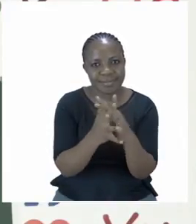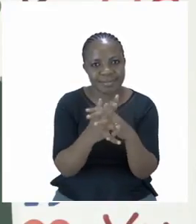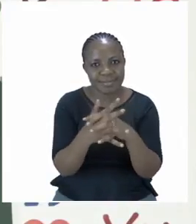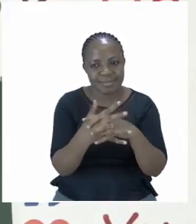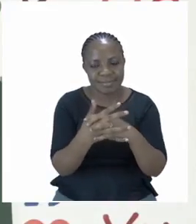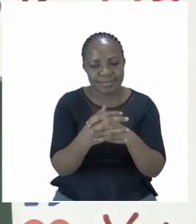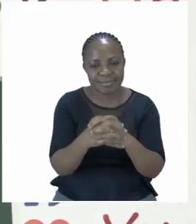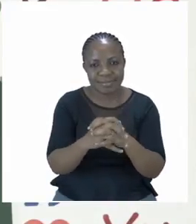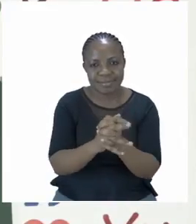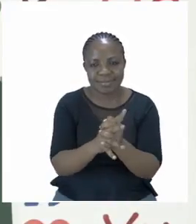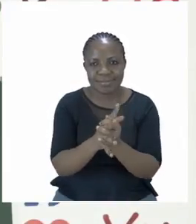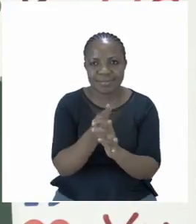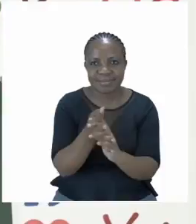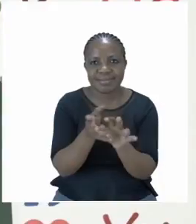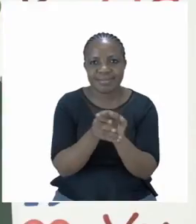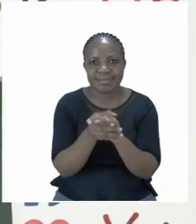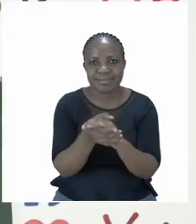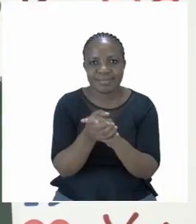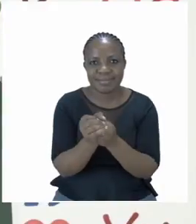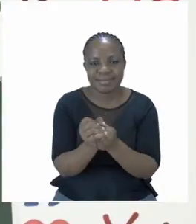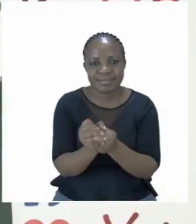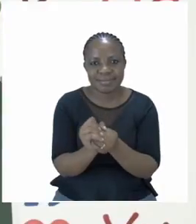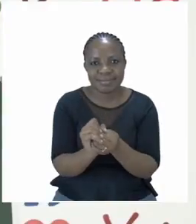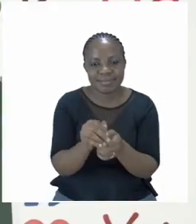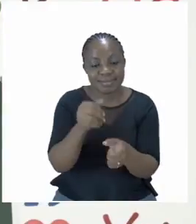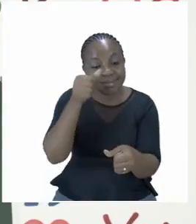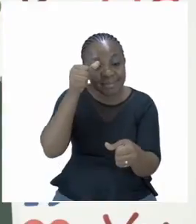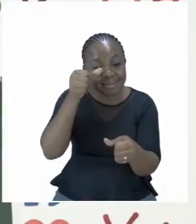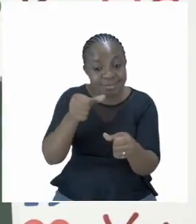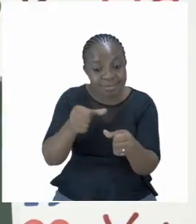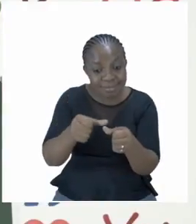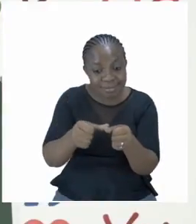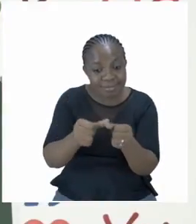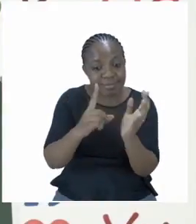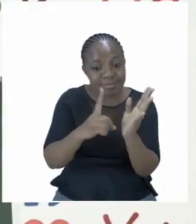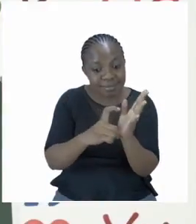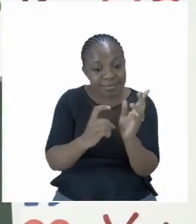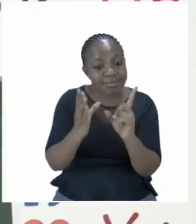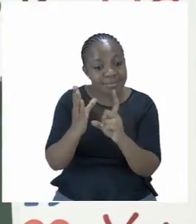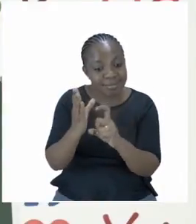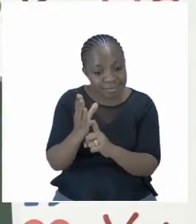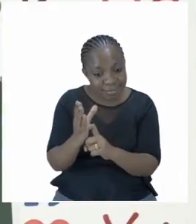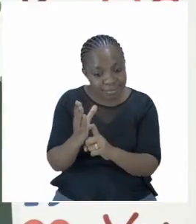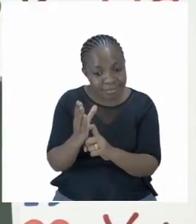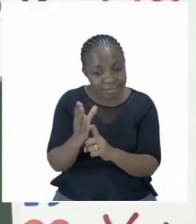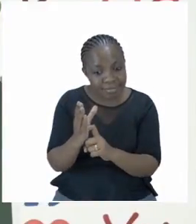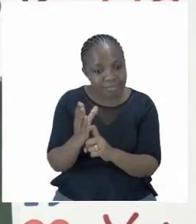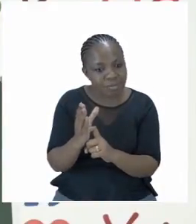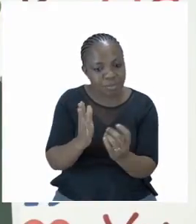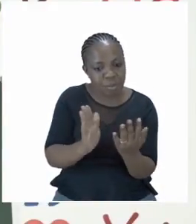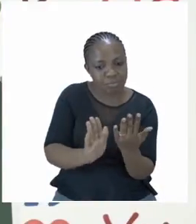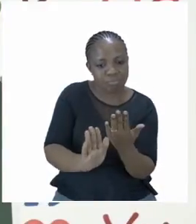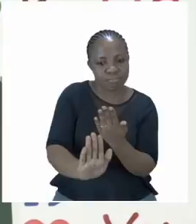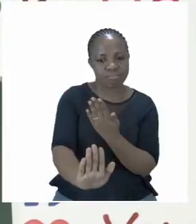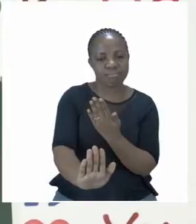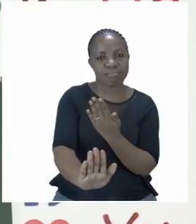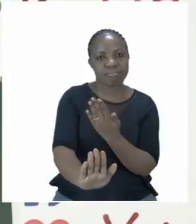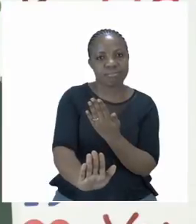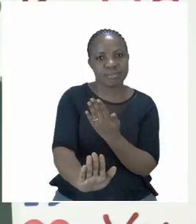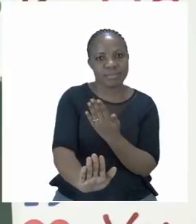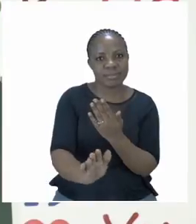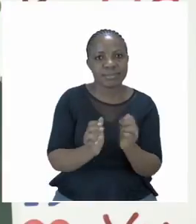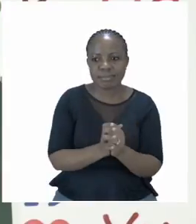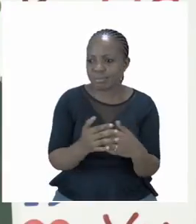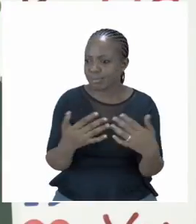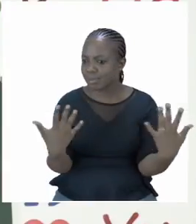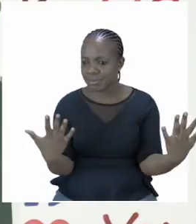and on our wrists. Remember, sanitizing helps us stay safe. But I wonder,